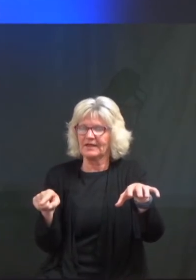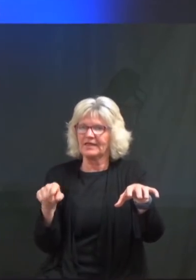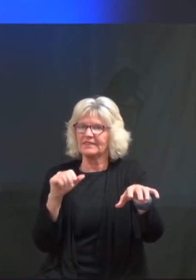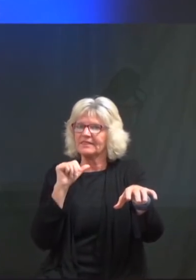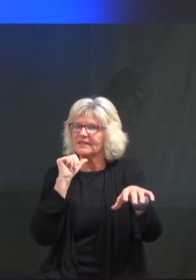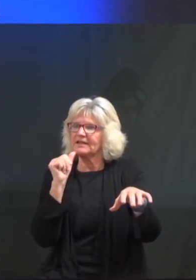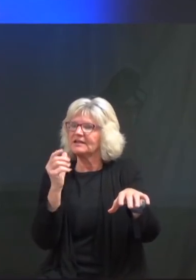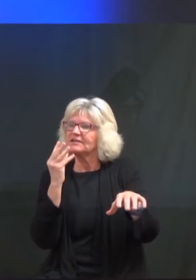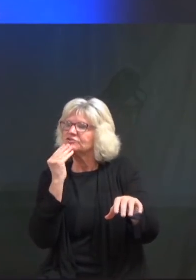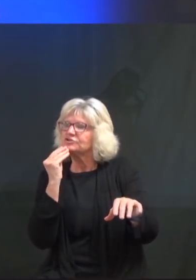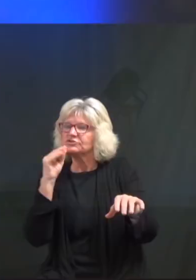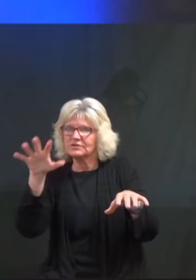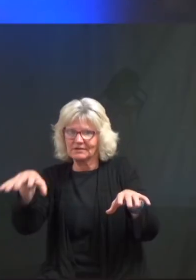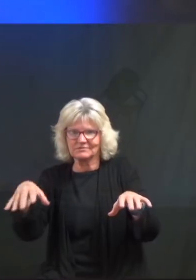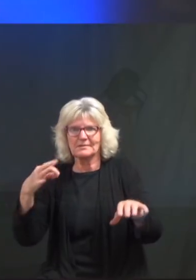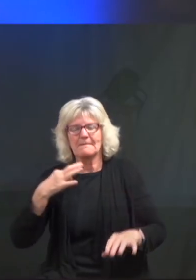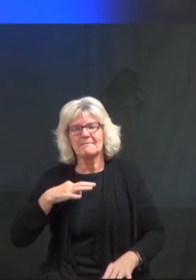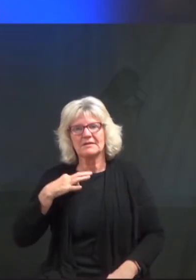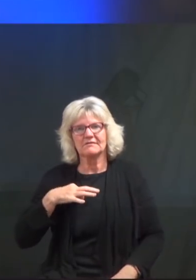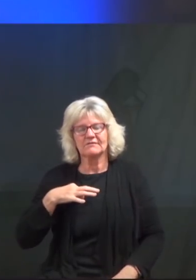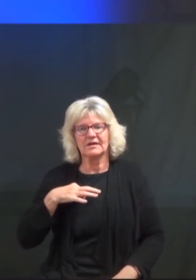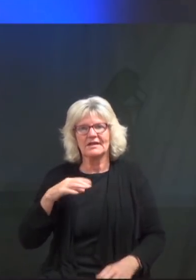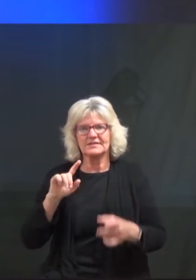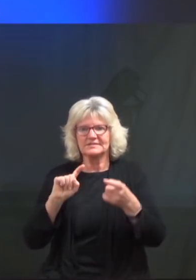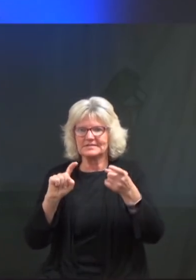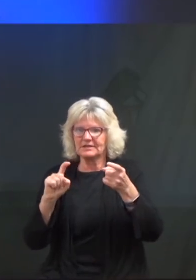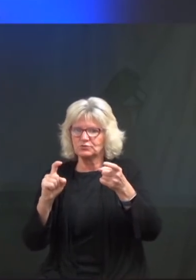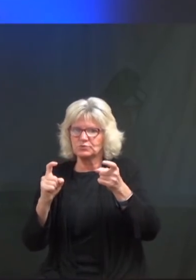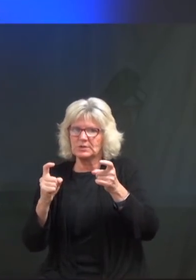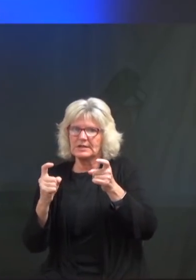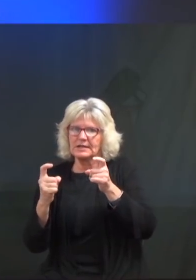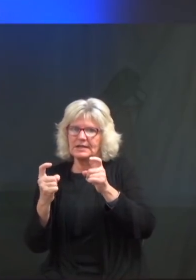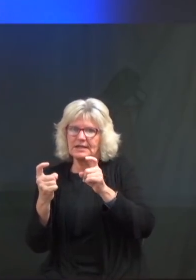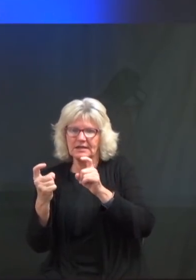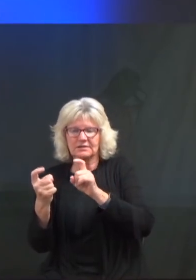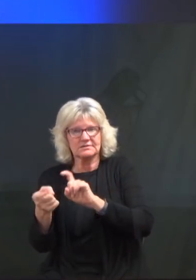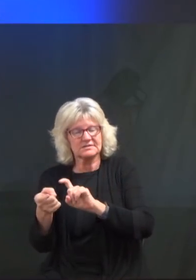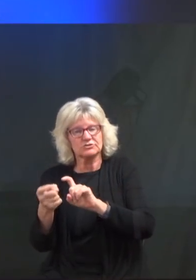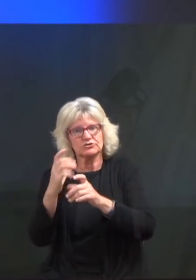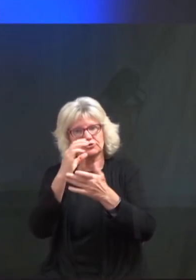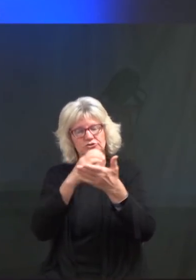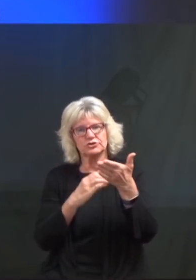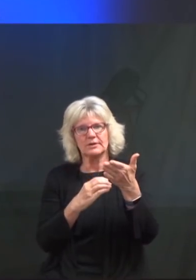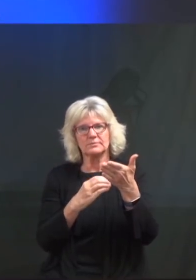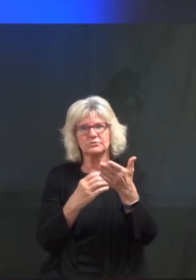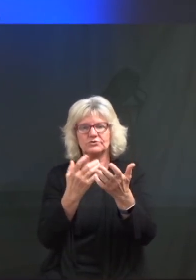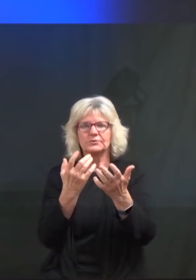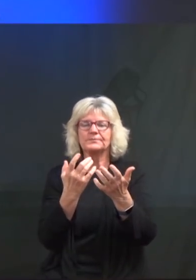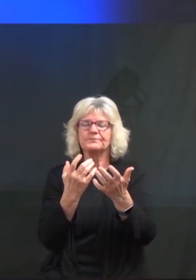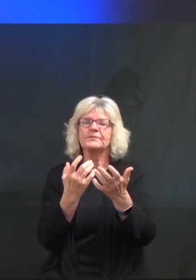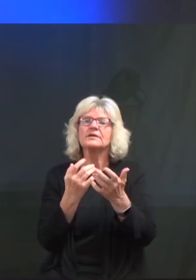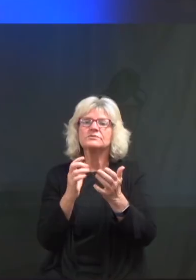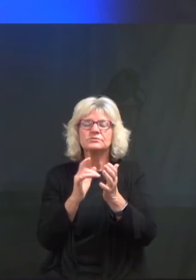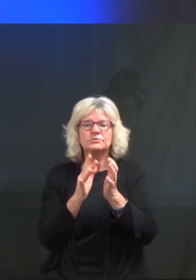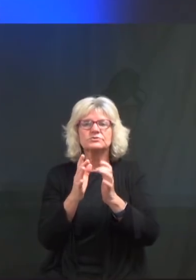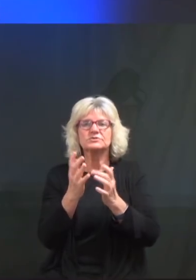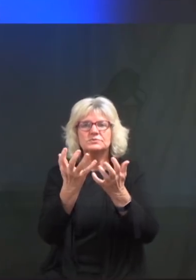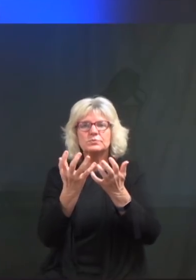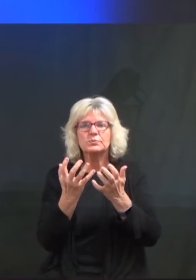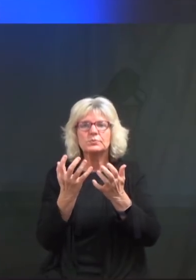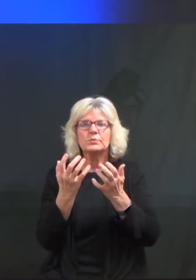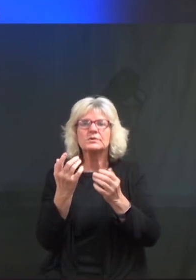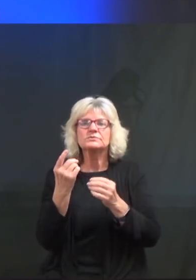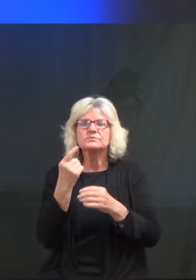were the benefactors. It's the transition time. It's a transition chapter. He wants you and me to